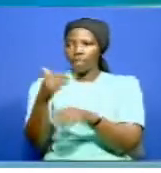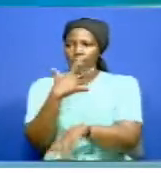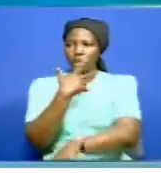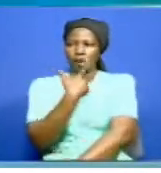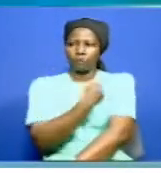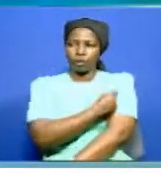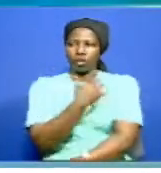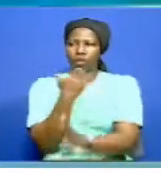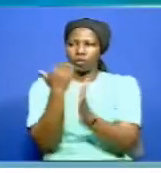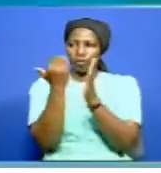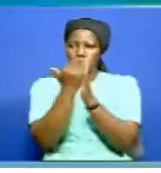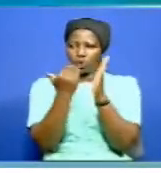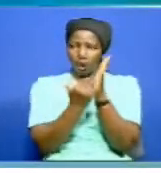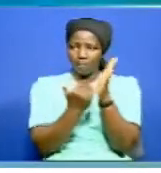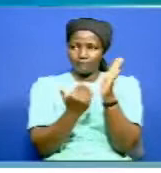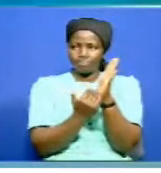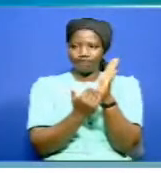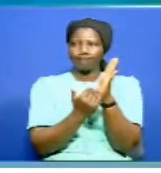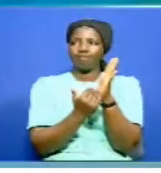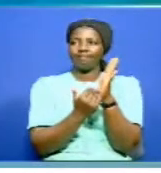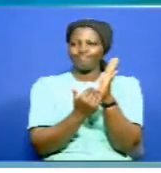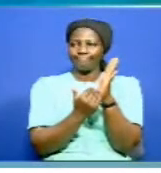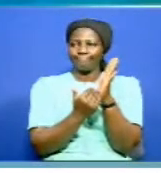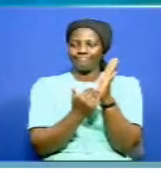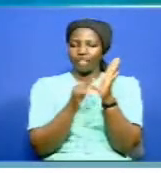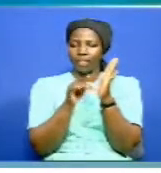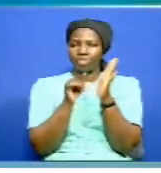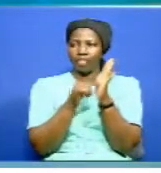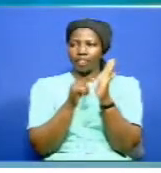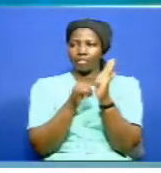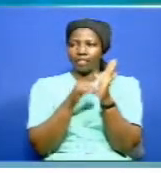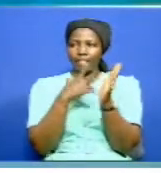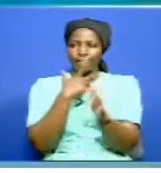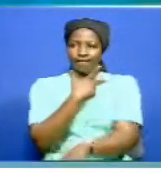as well. So this vaccine program,